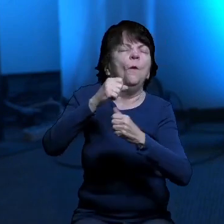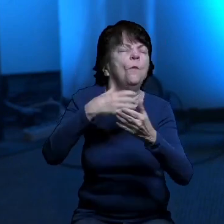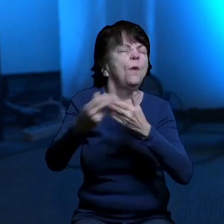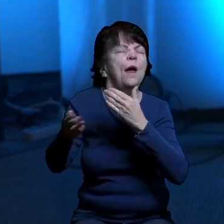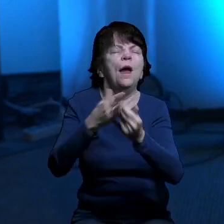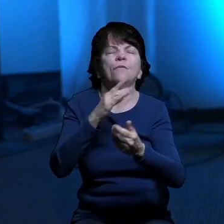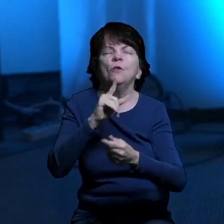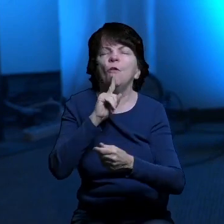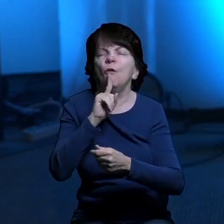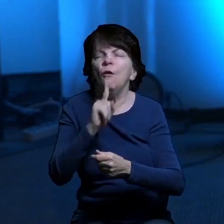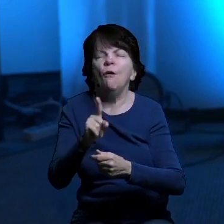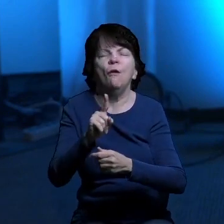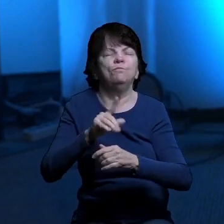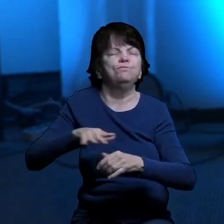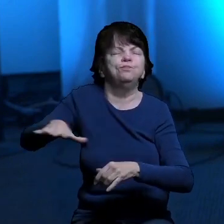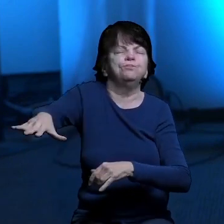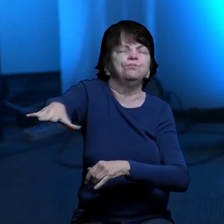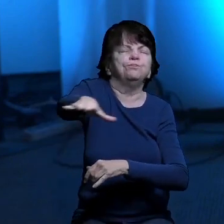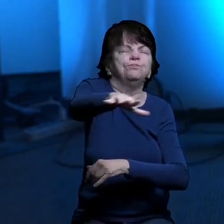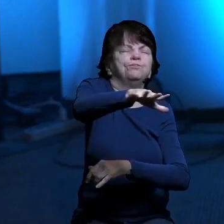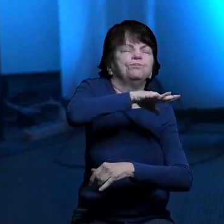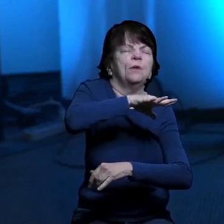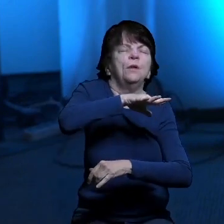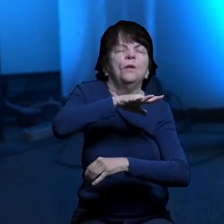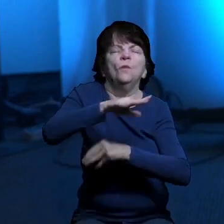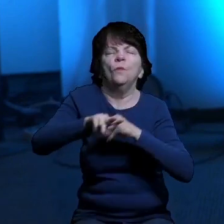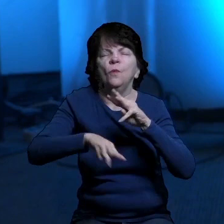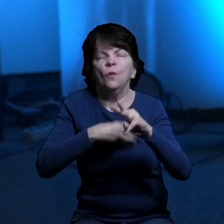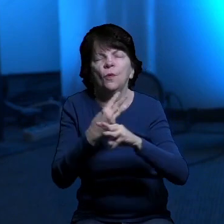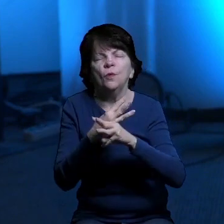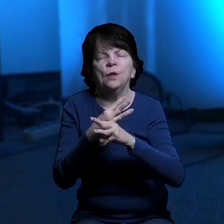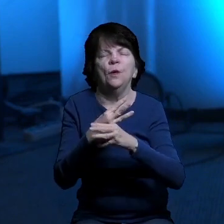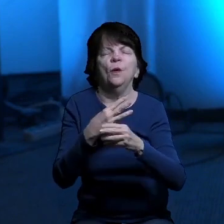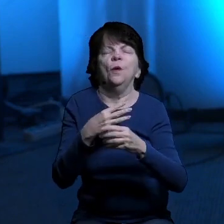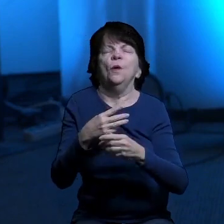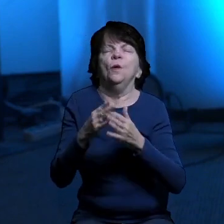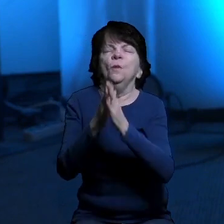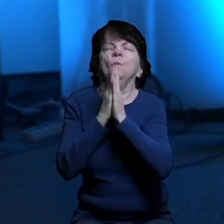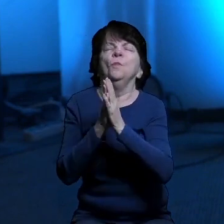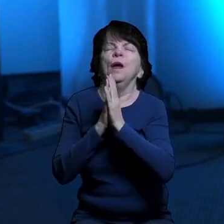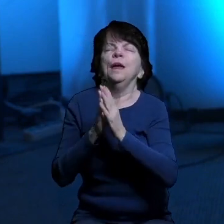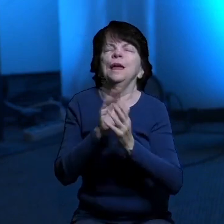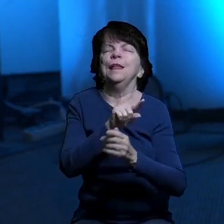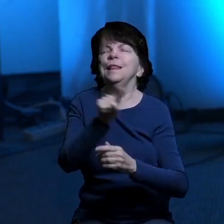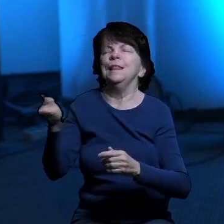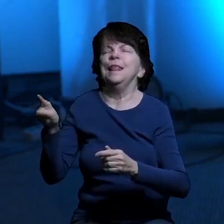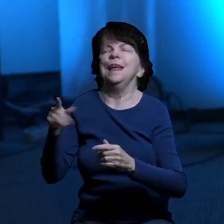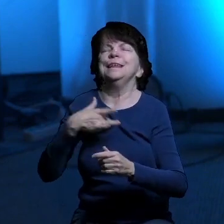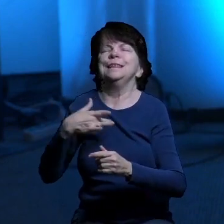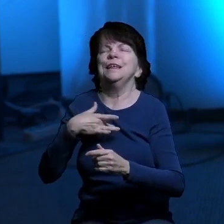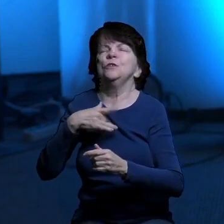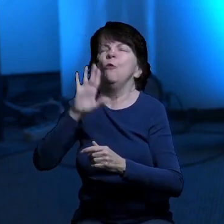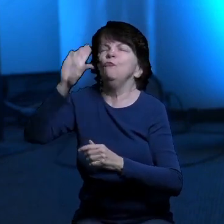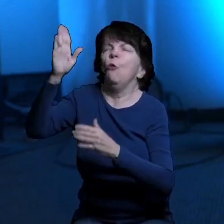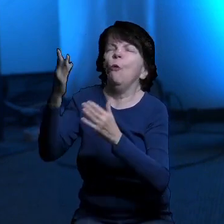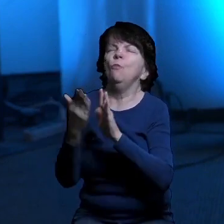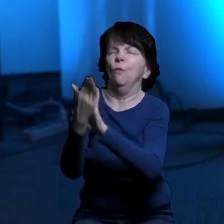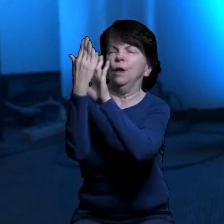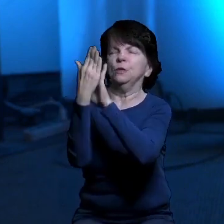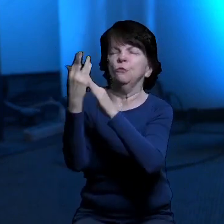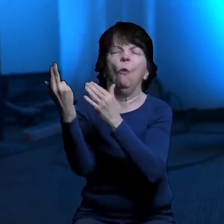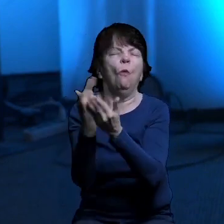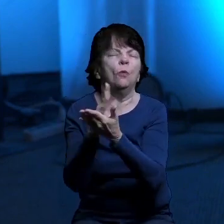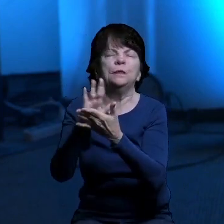be, whatever they are doing, God, we pray, Lord, that they may sense the presence of your Holy Spirit at all times. Protect